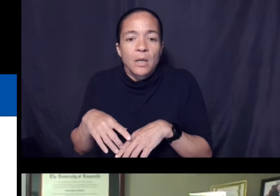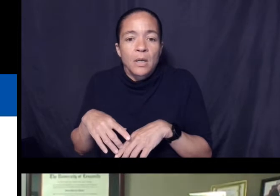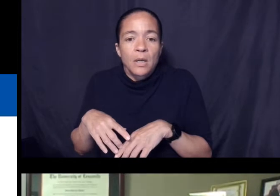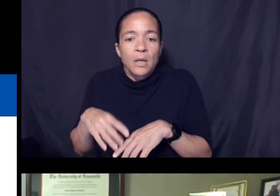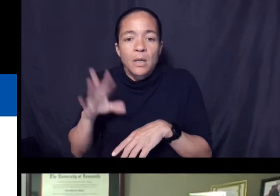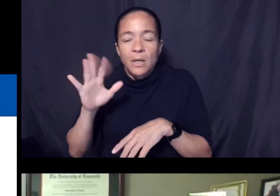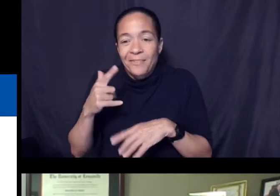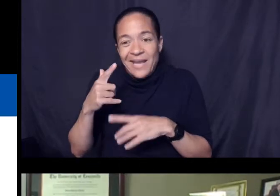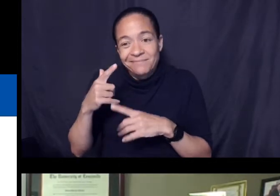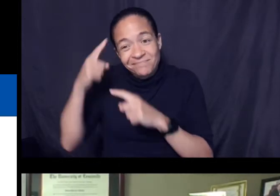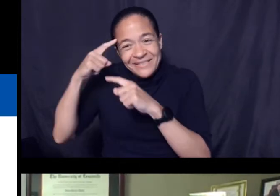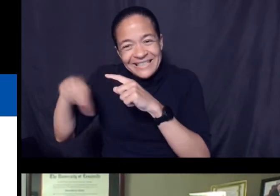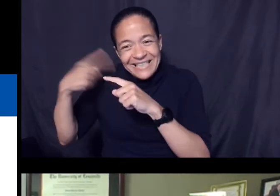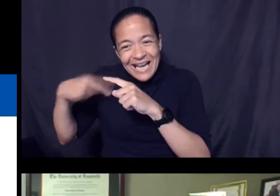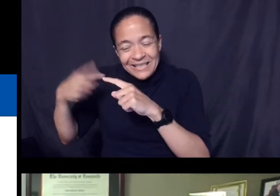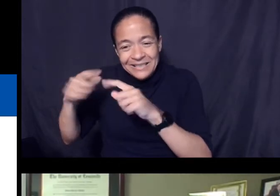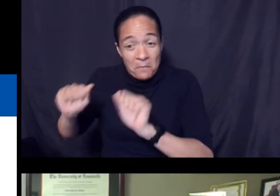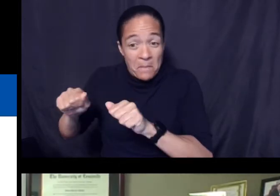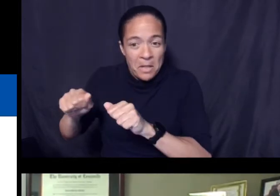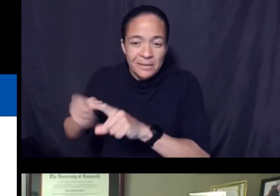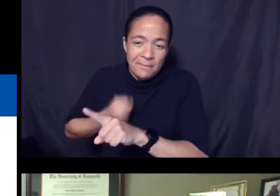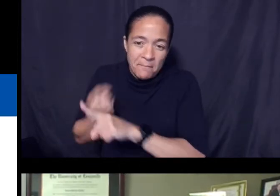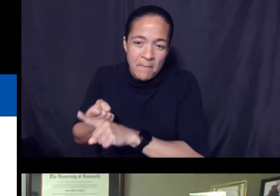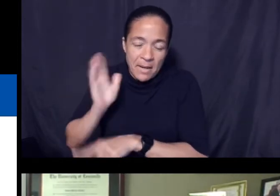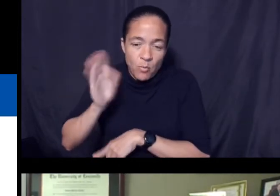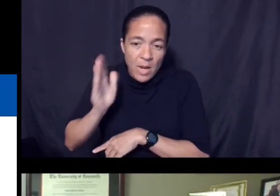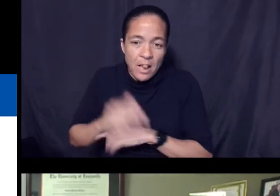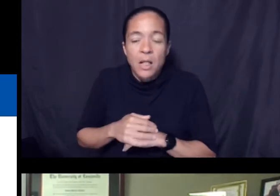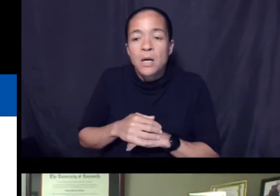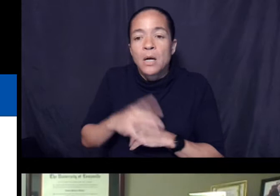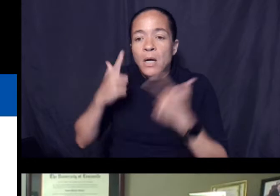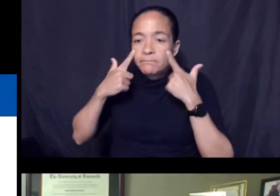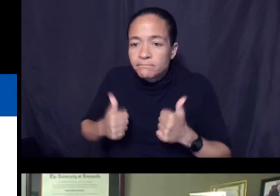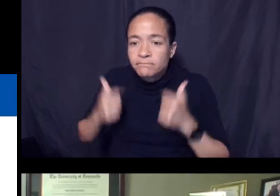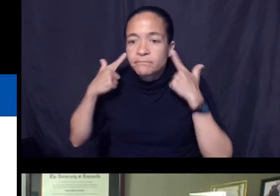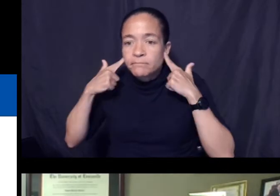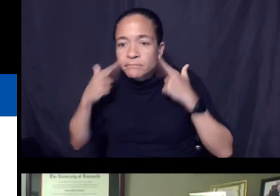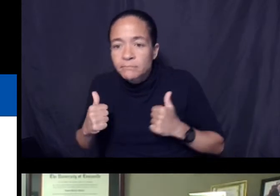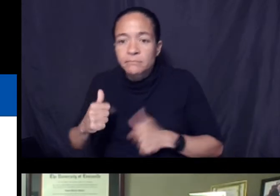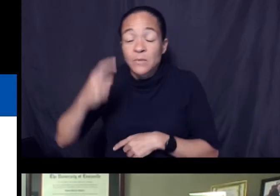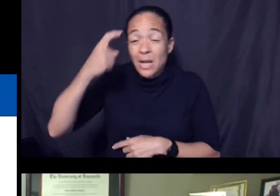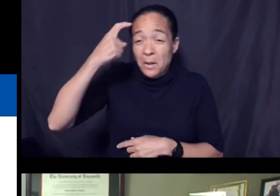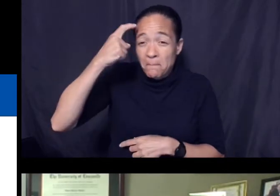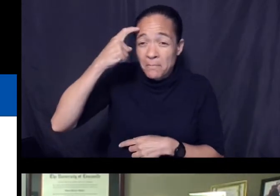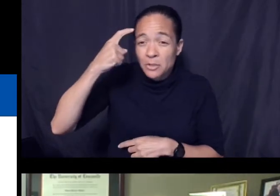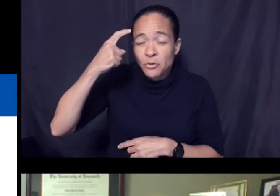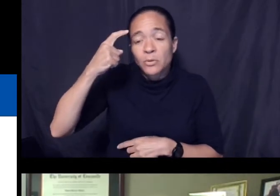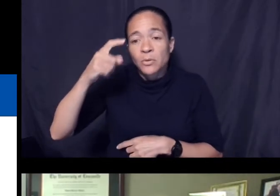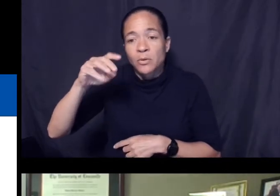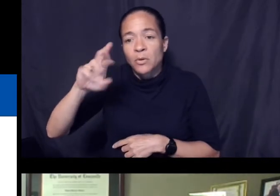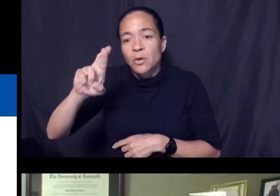of decreased cognitive abilities, hearing loss, vision loss, mental retardation,